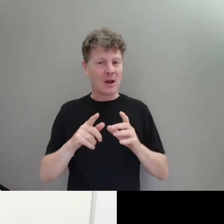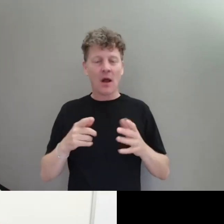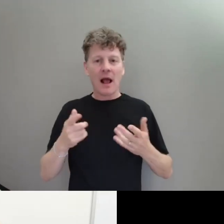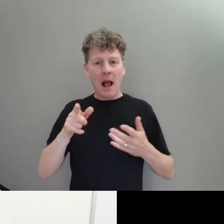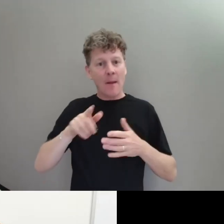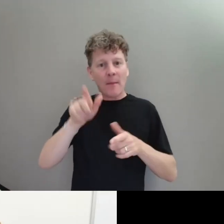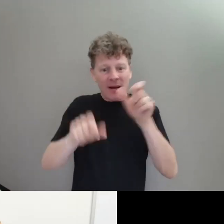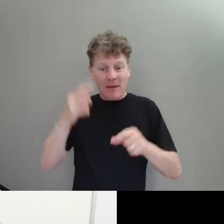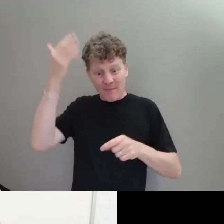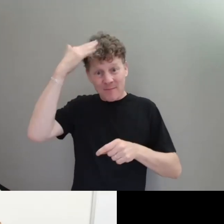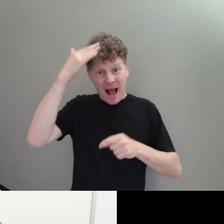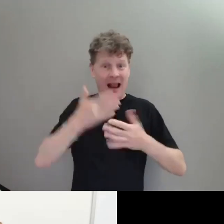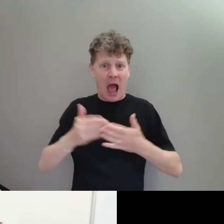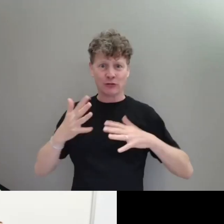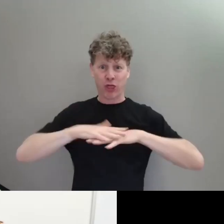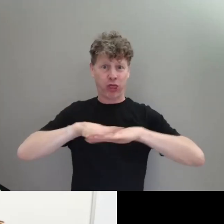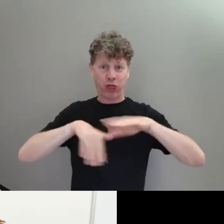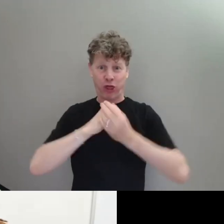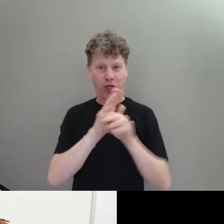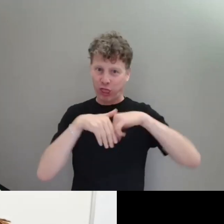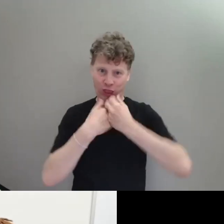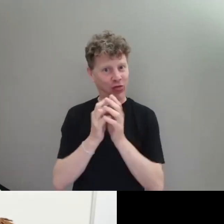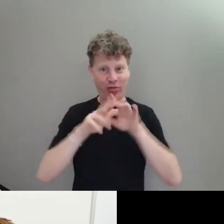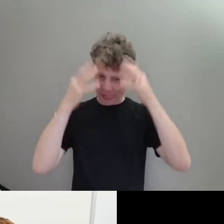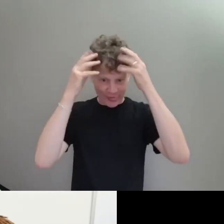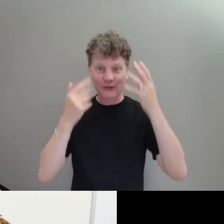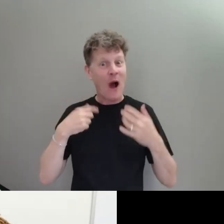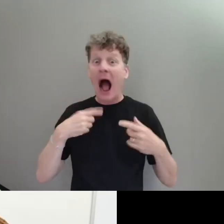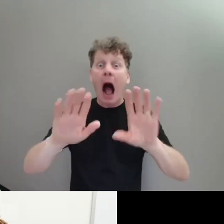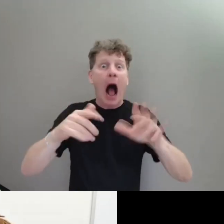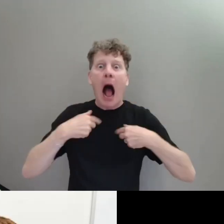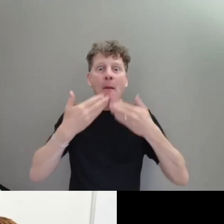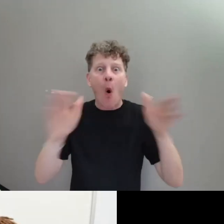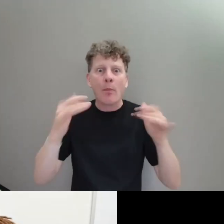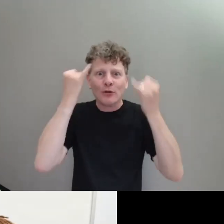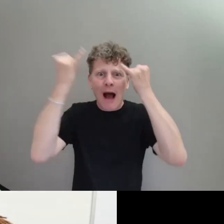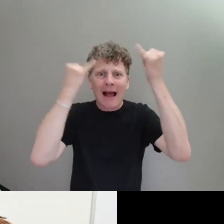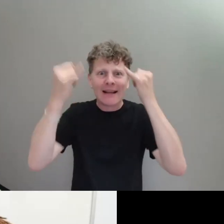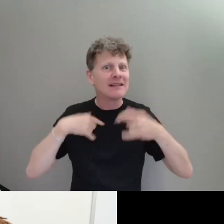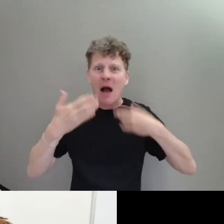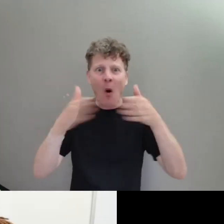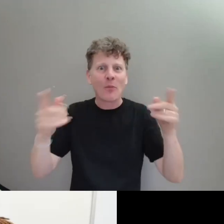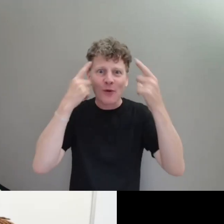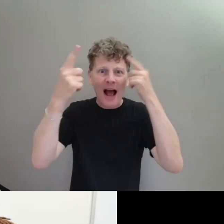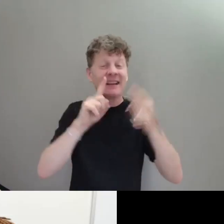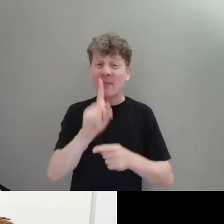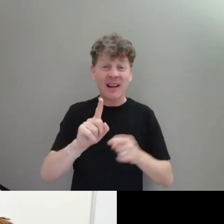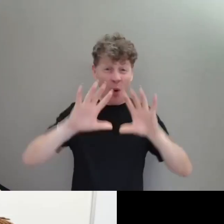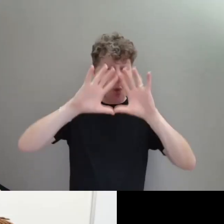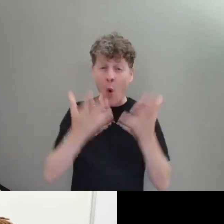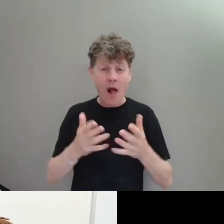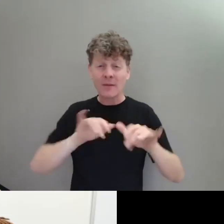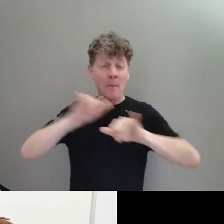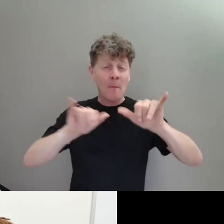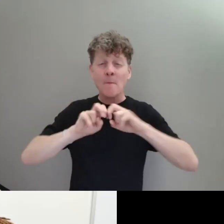using this approach. So I'm open to ideas. I think it's very interesting. And with the world being increasingly more bilingual or